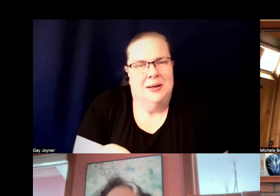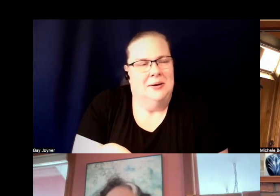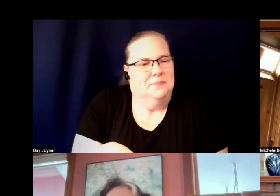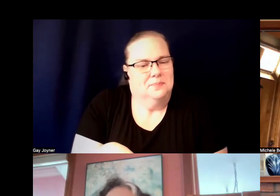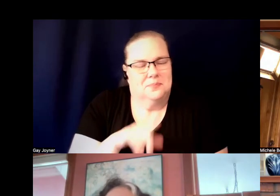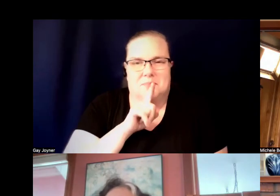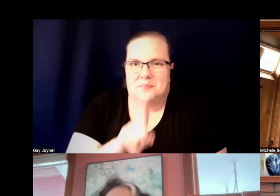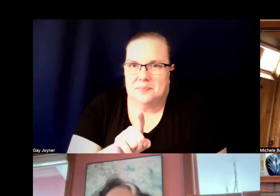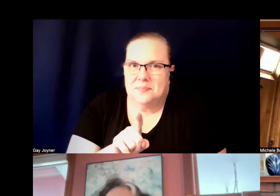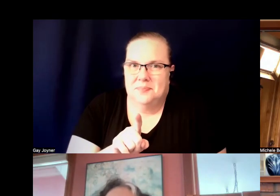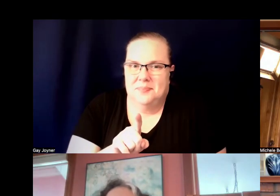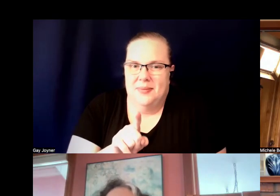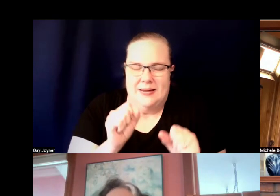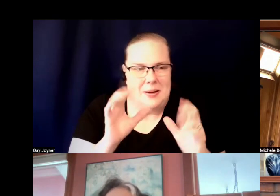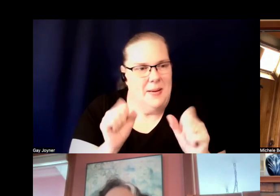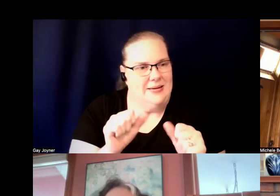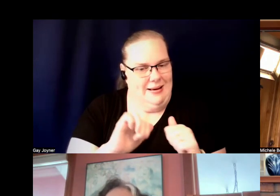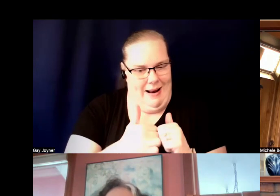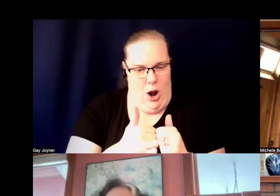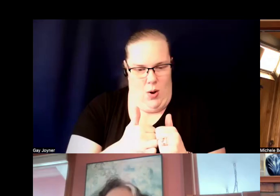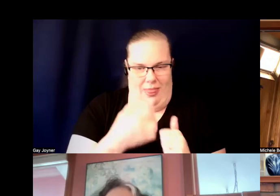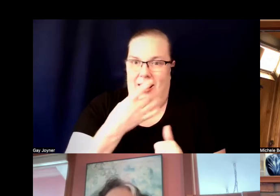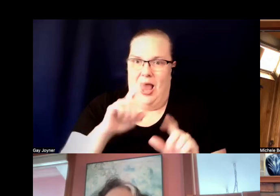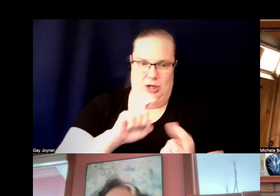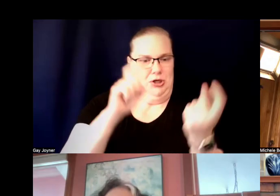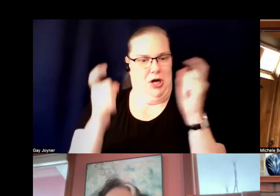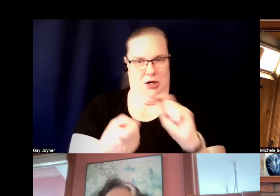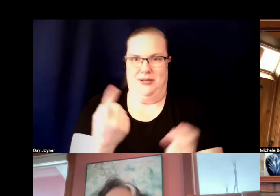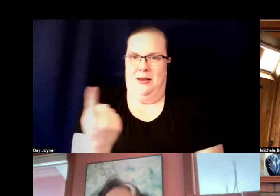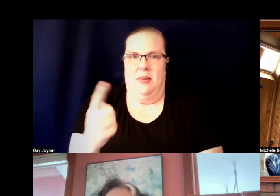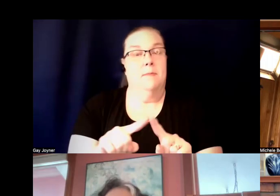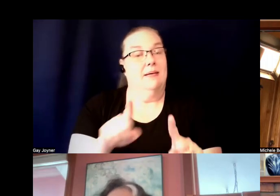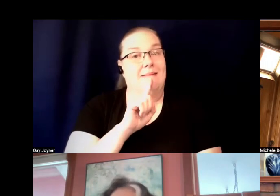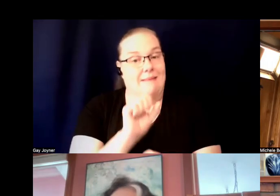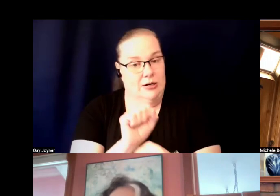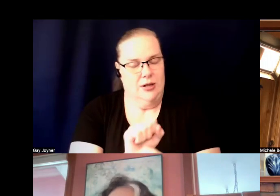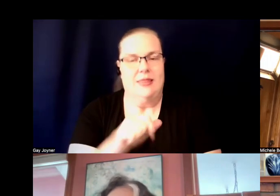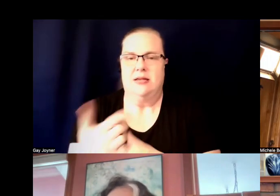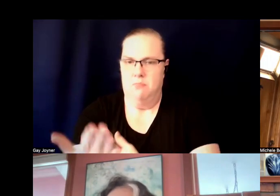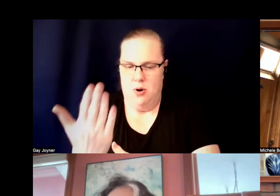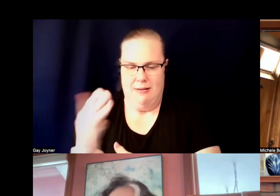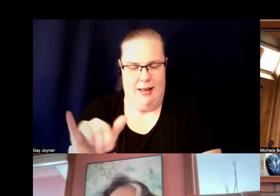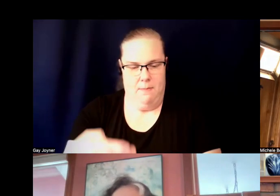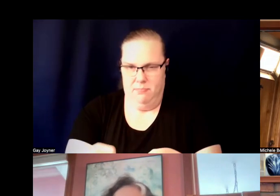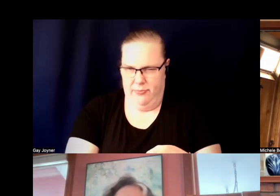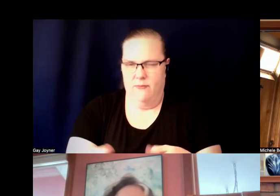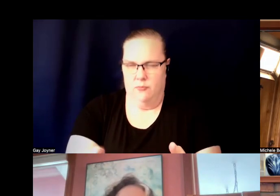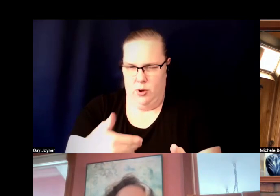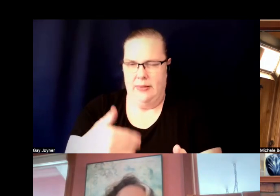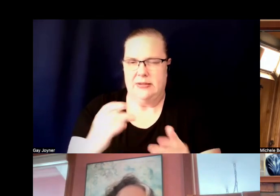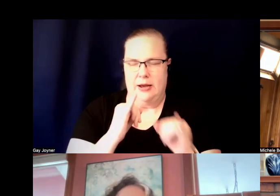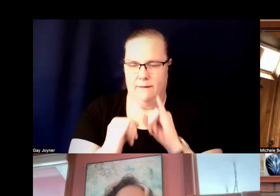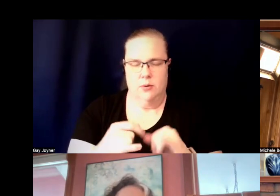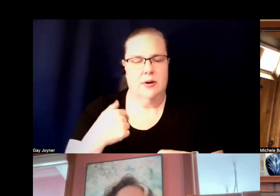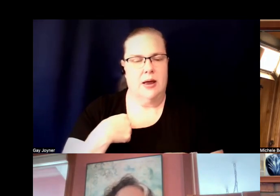amazing how much the light will change something. It really is. And actually, this morning, like shortly before this interview, I